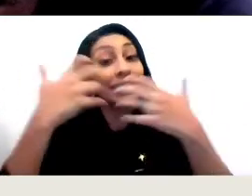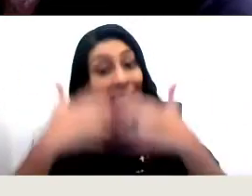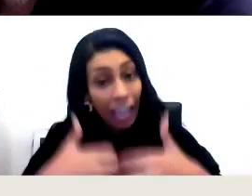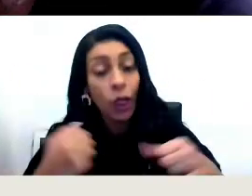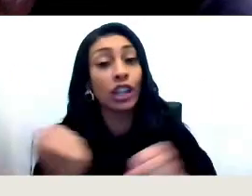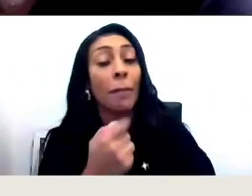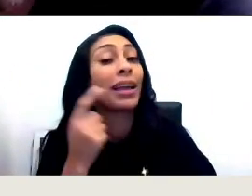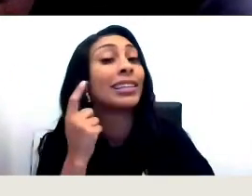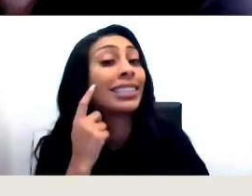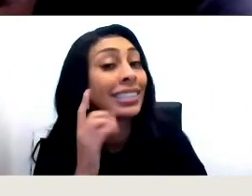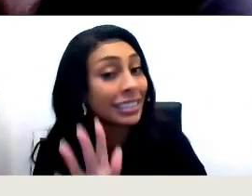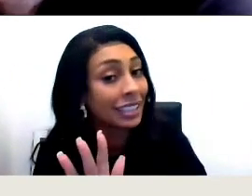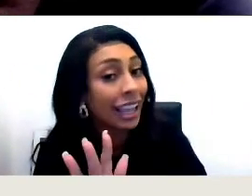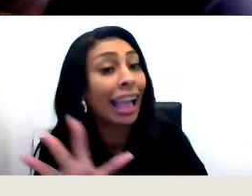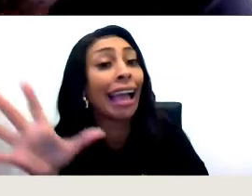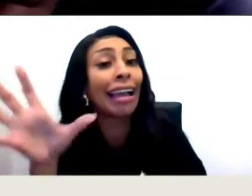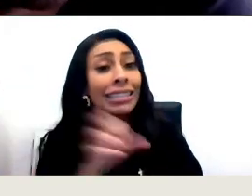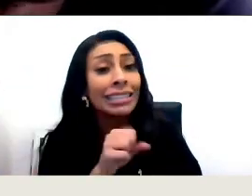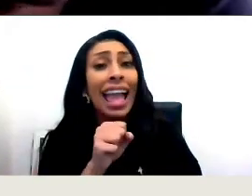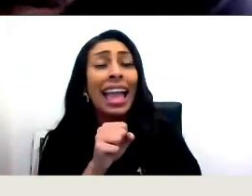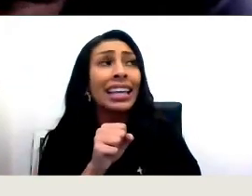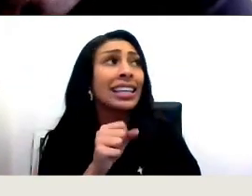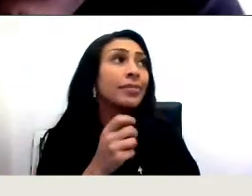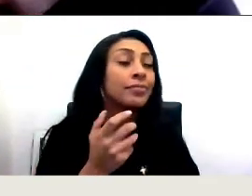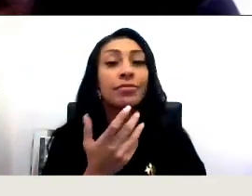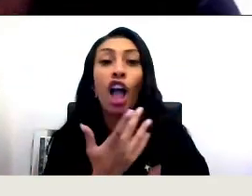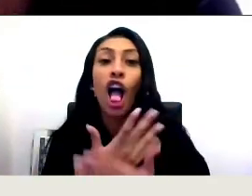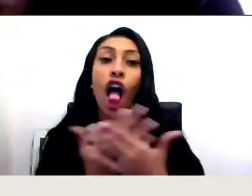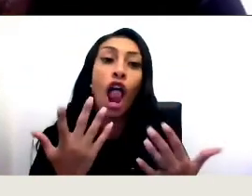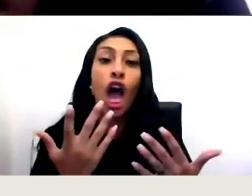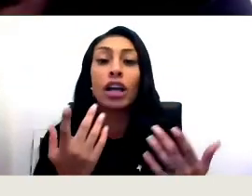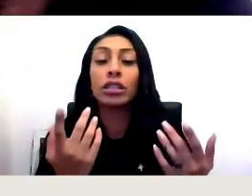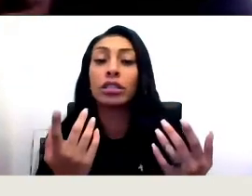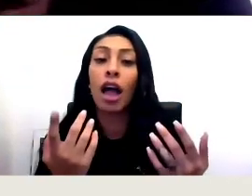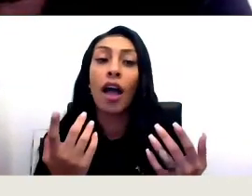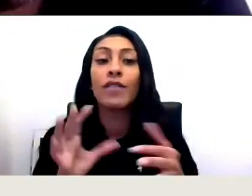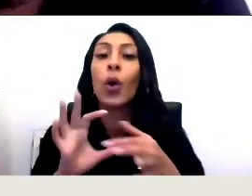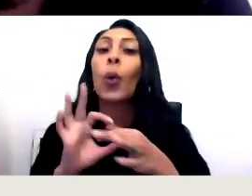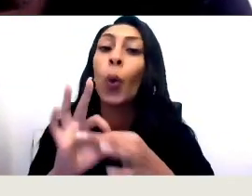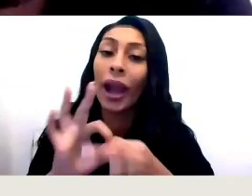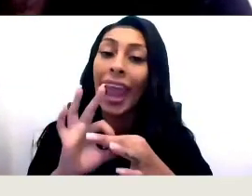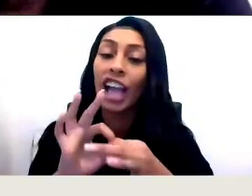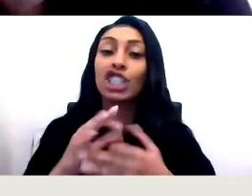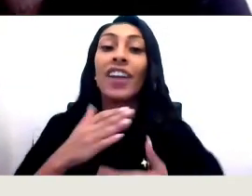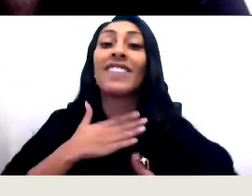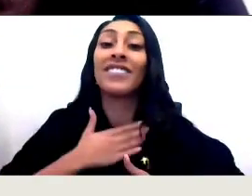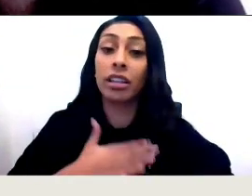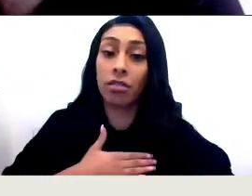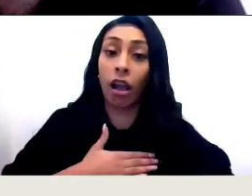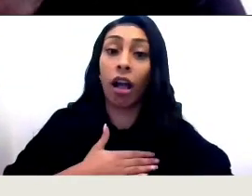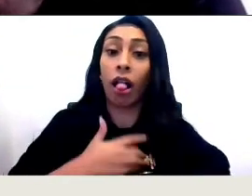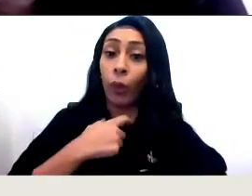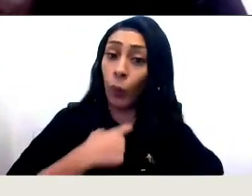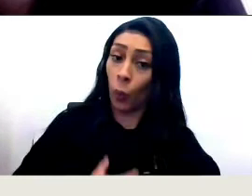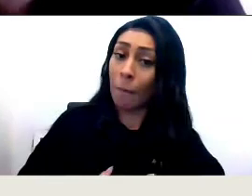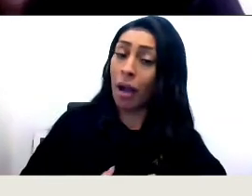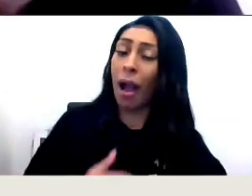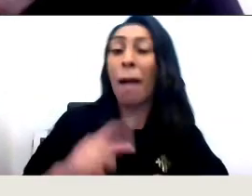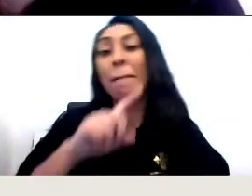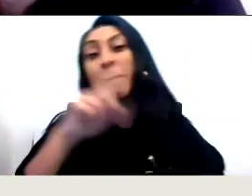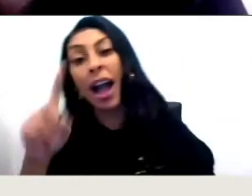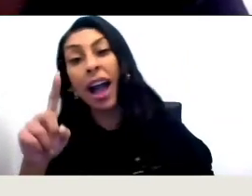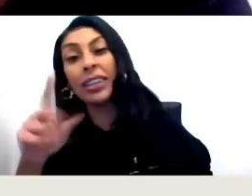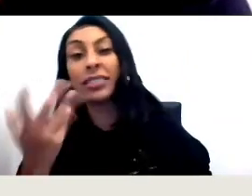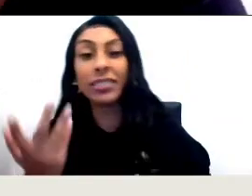easier, even though I know that it takes away a lot of things that connects us physically as human beings.